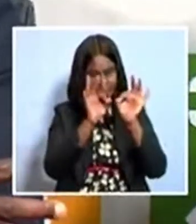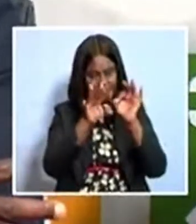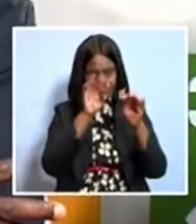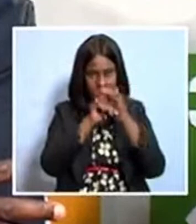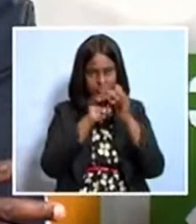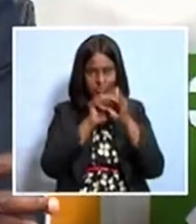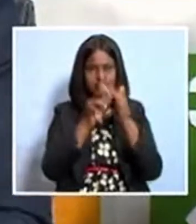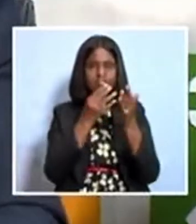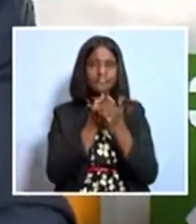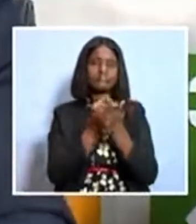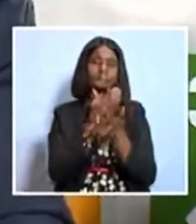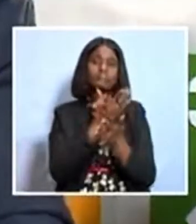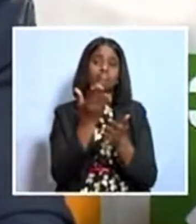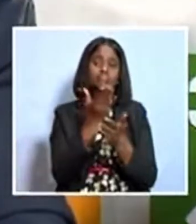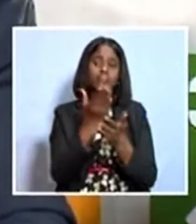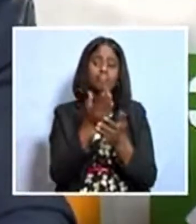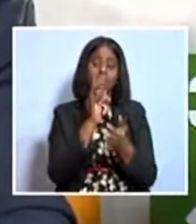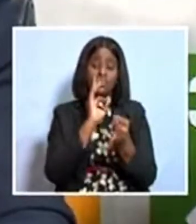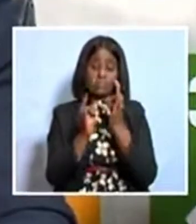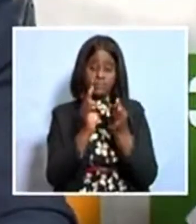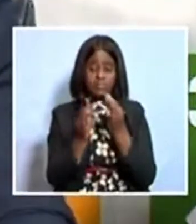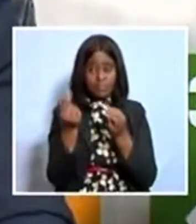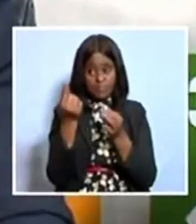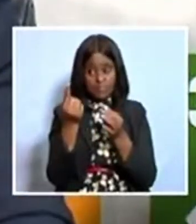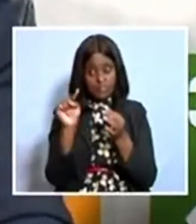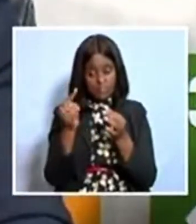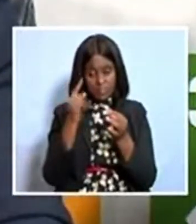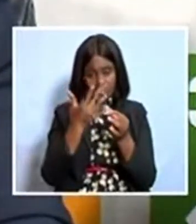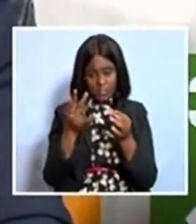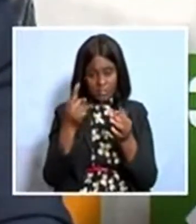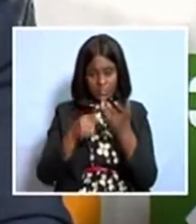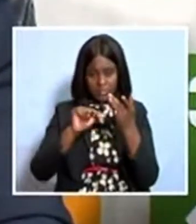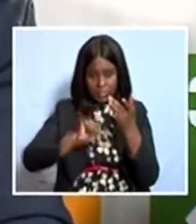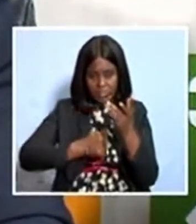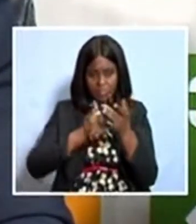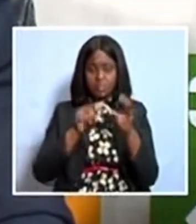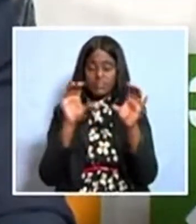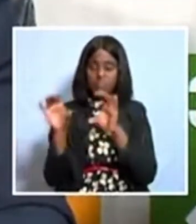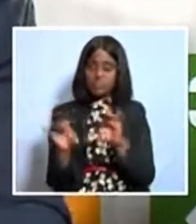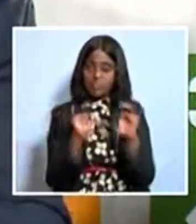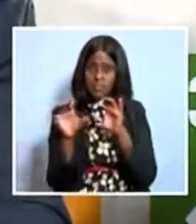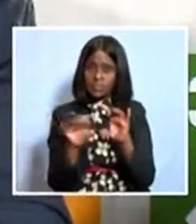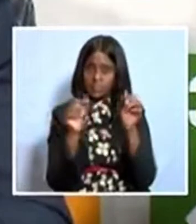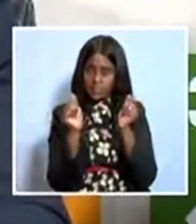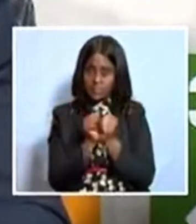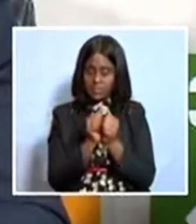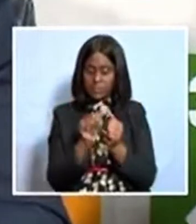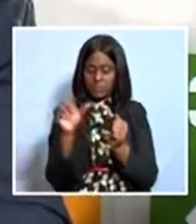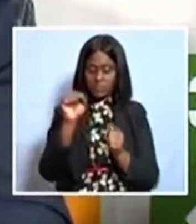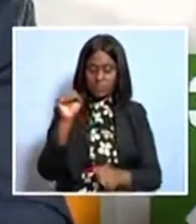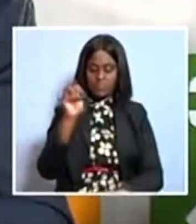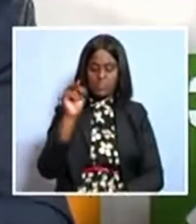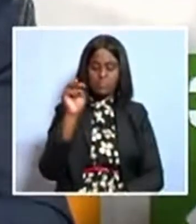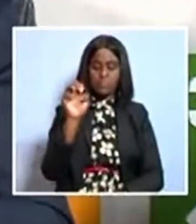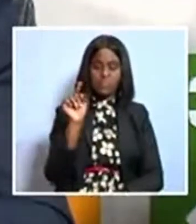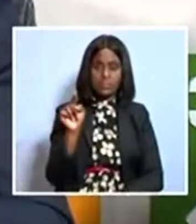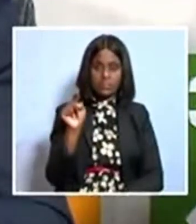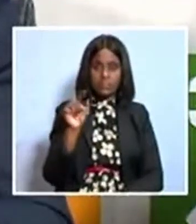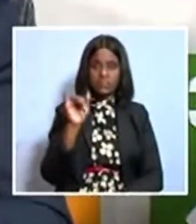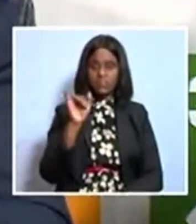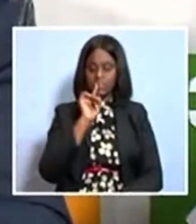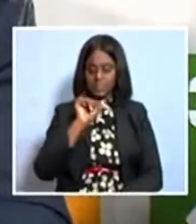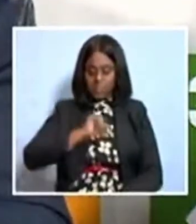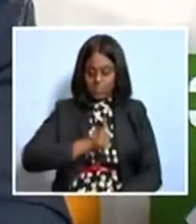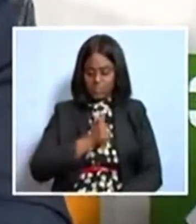finance? One, the first thing that we do with the small medium enterprise is that we